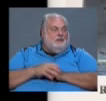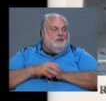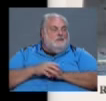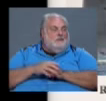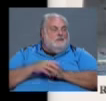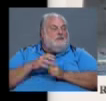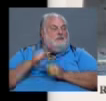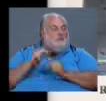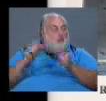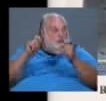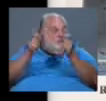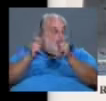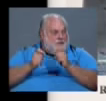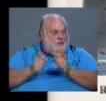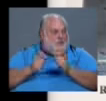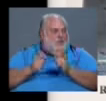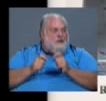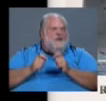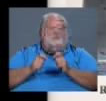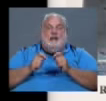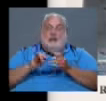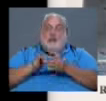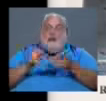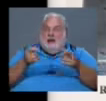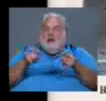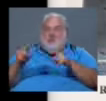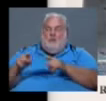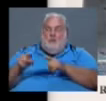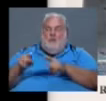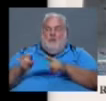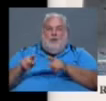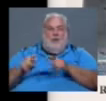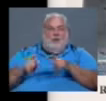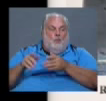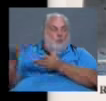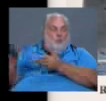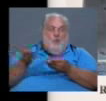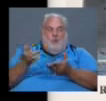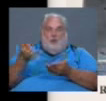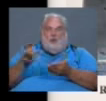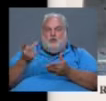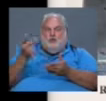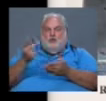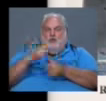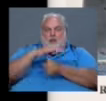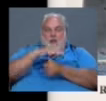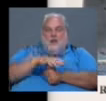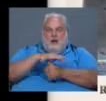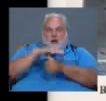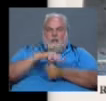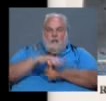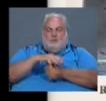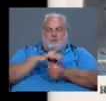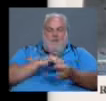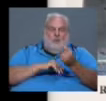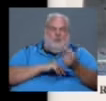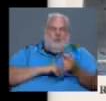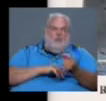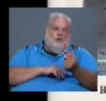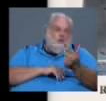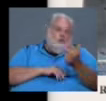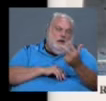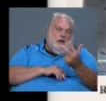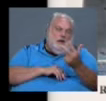warfare, again, this shows some of the augment systems that will come on board. We bring 1 or 2 helicopters and then 1 to 3 remote aerial